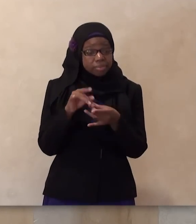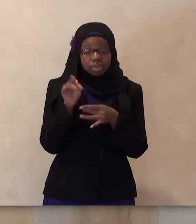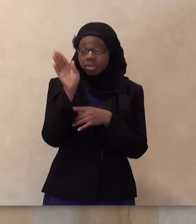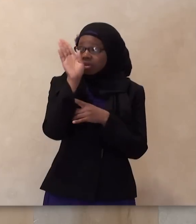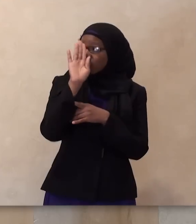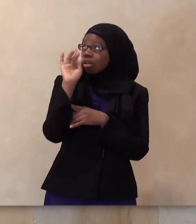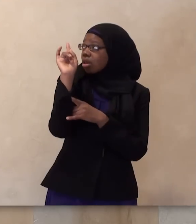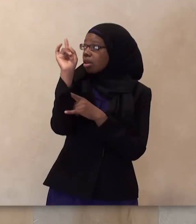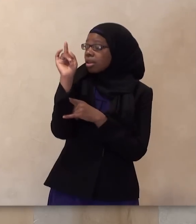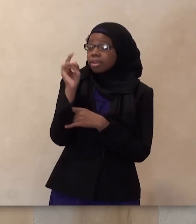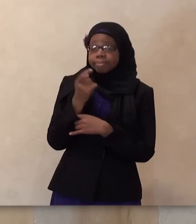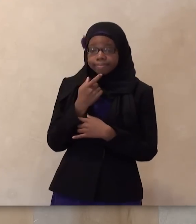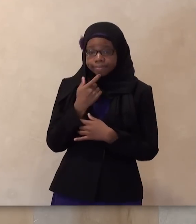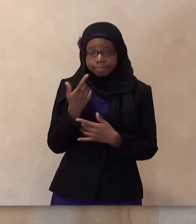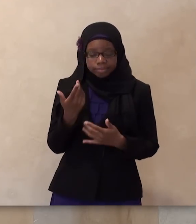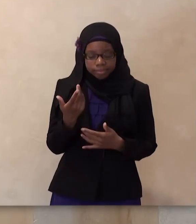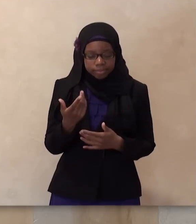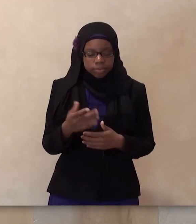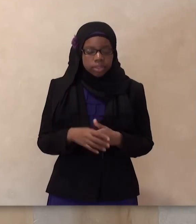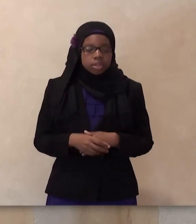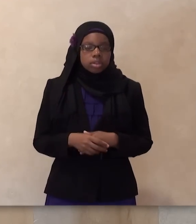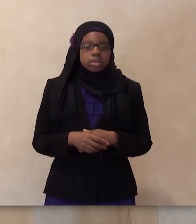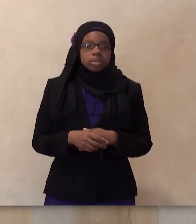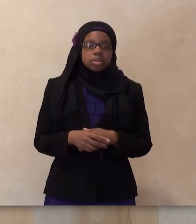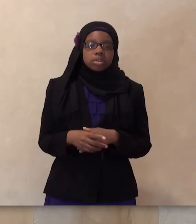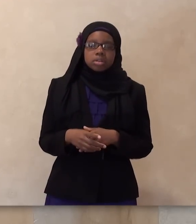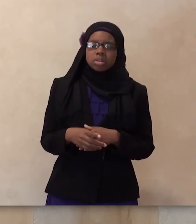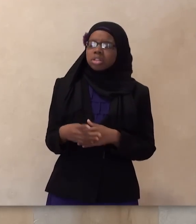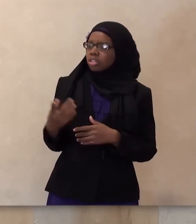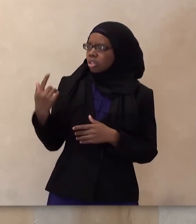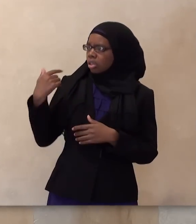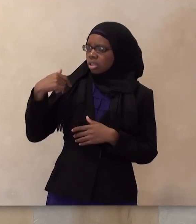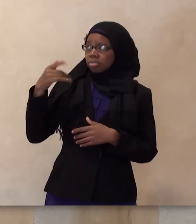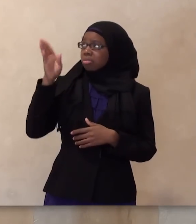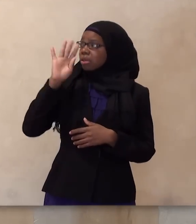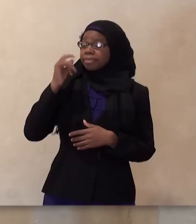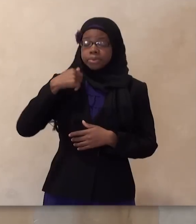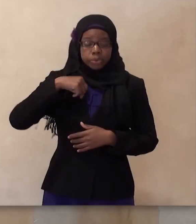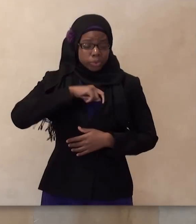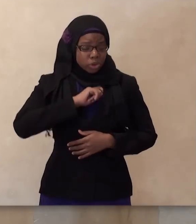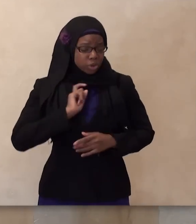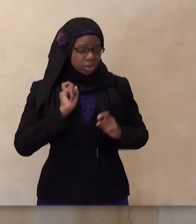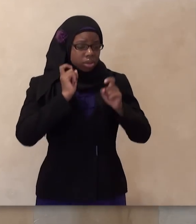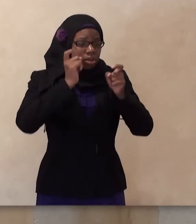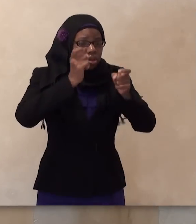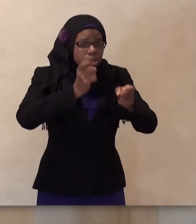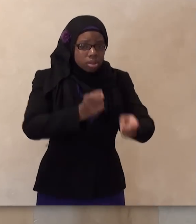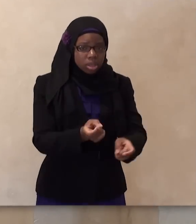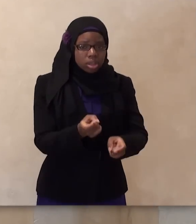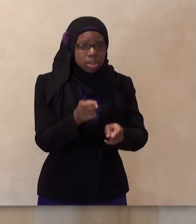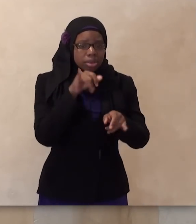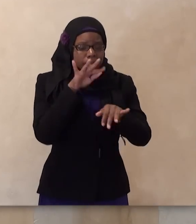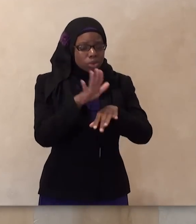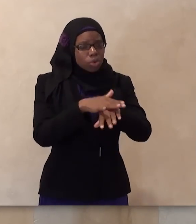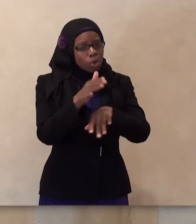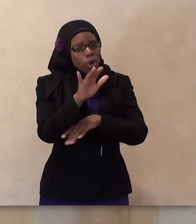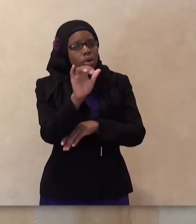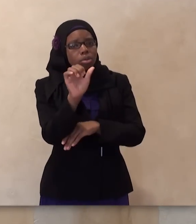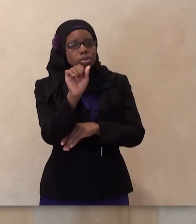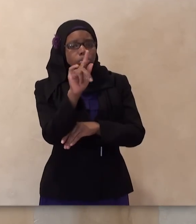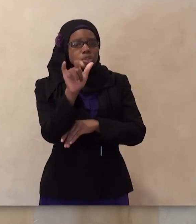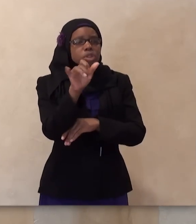ta'ala mentions that indeed we bestowed grace on Dawood alayhi salatu wa salam from us. And we said, O you